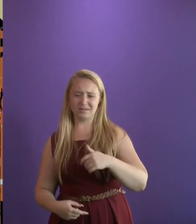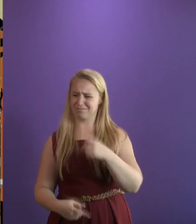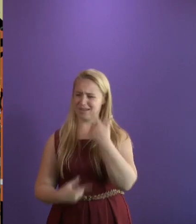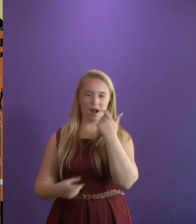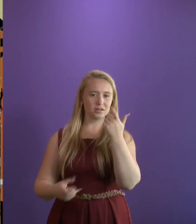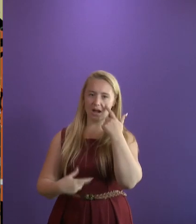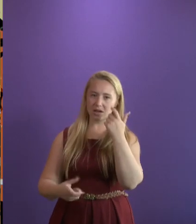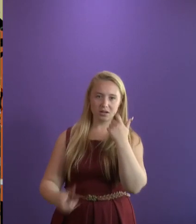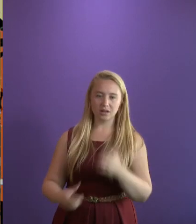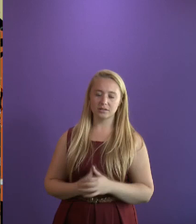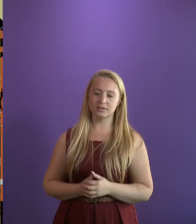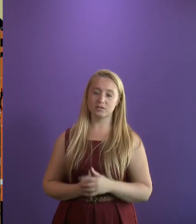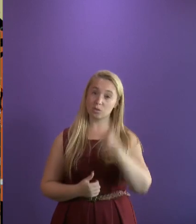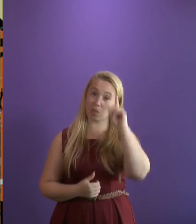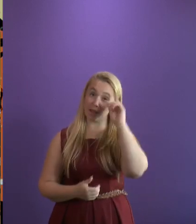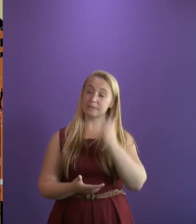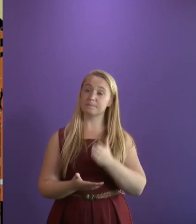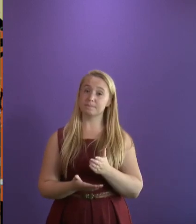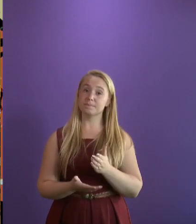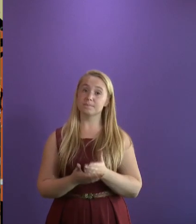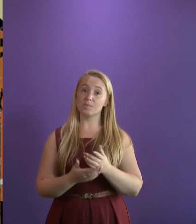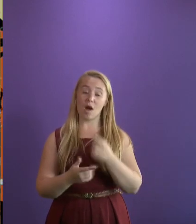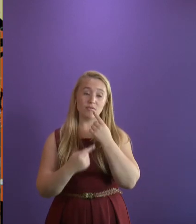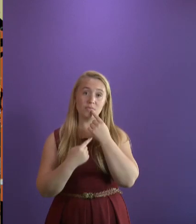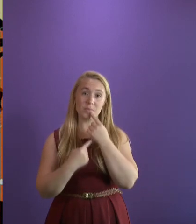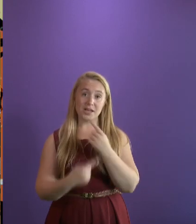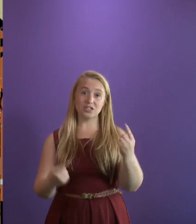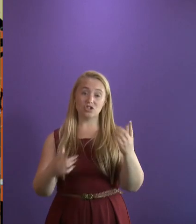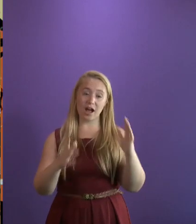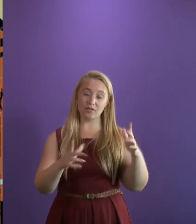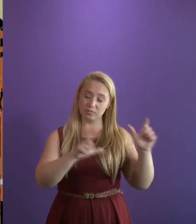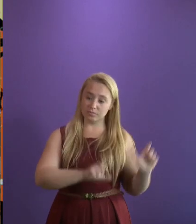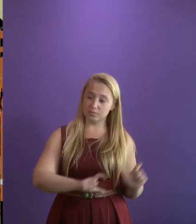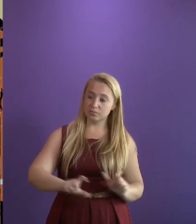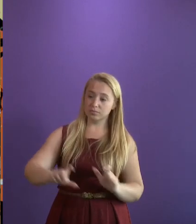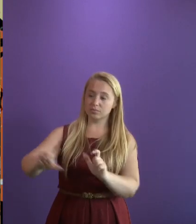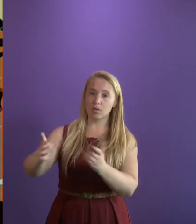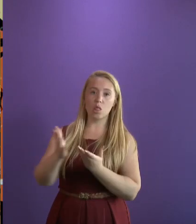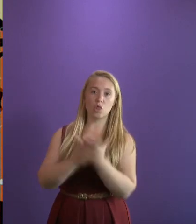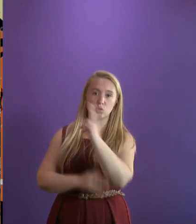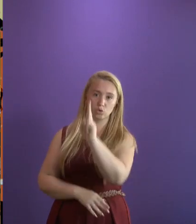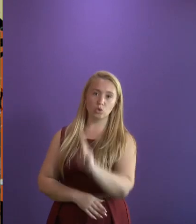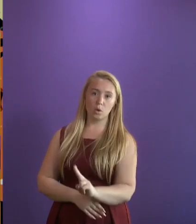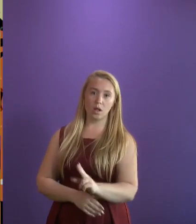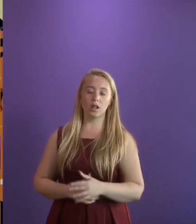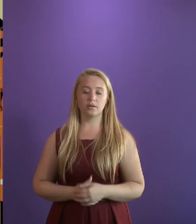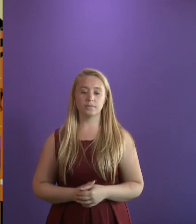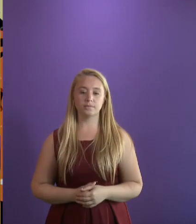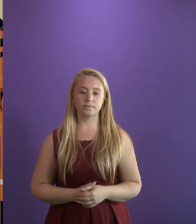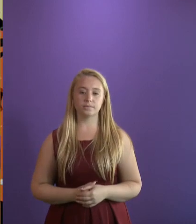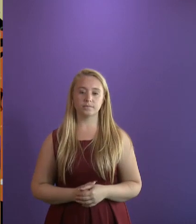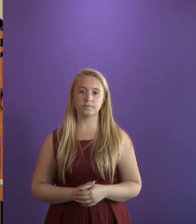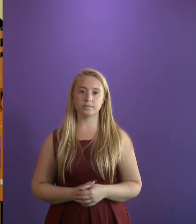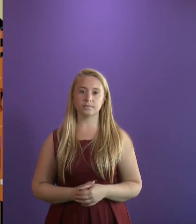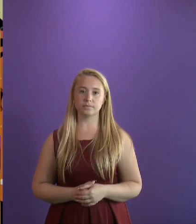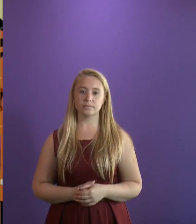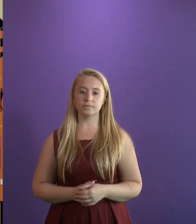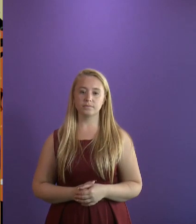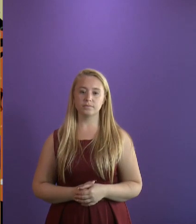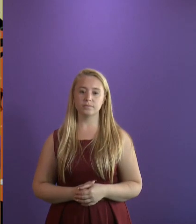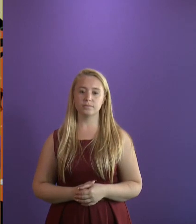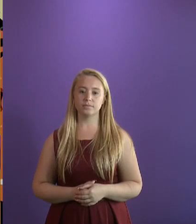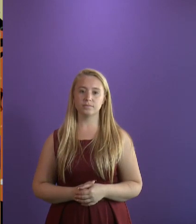it. So I think, yes, I think although we give the messages, we need to keep that right the way through school. Yeah, I think it's really important to